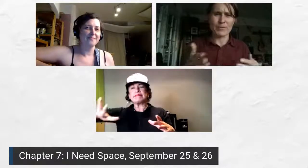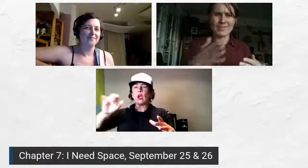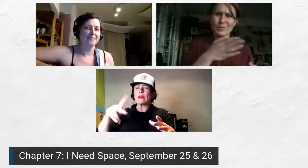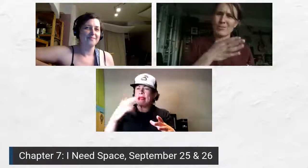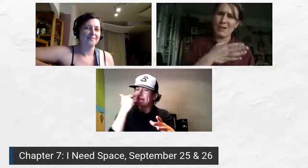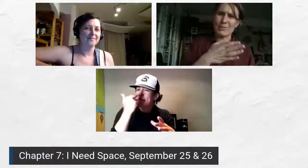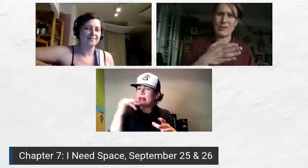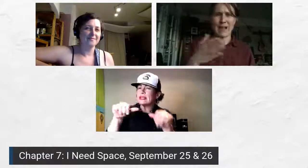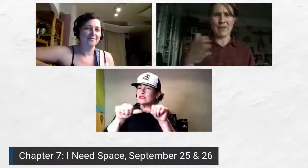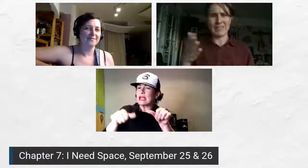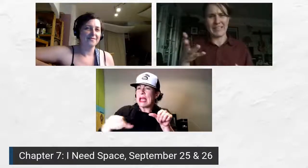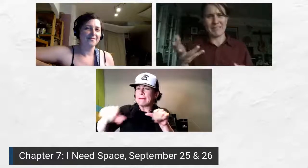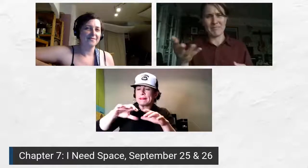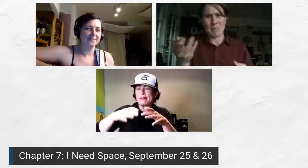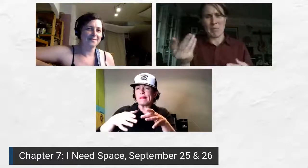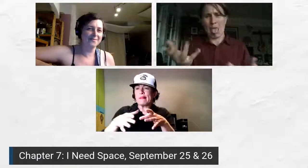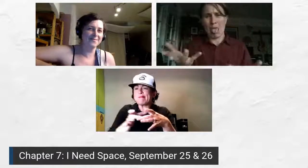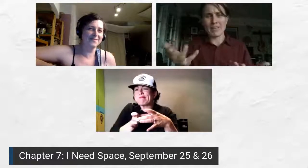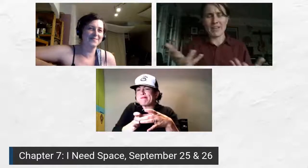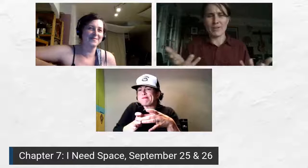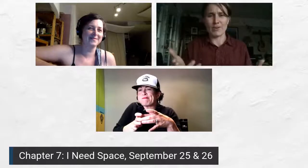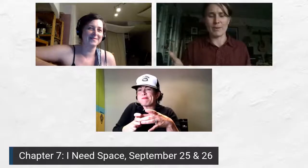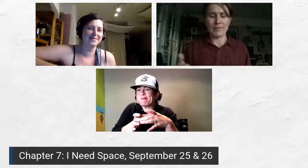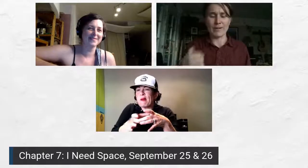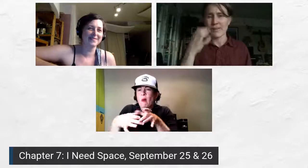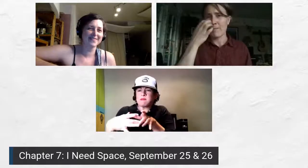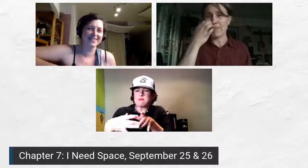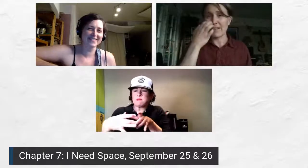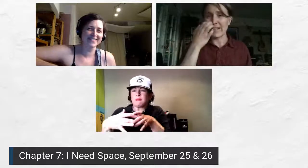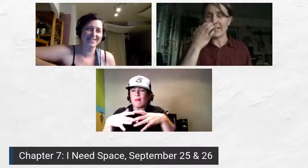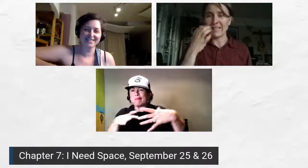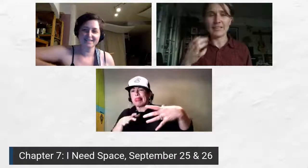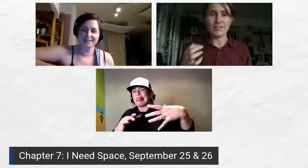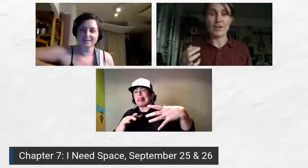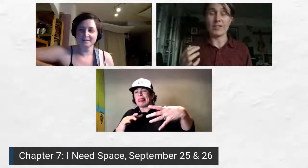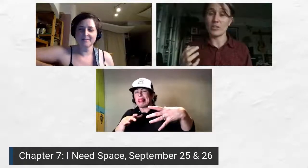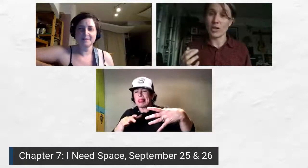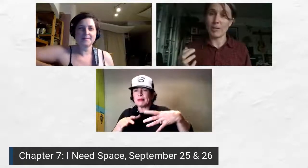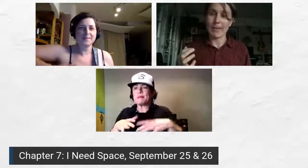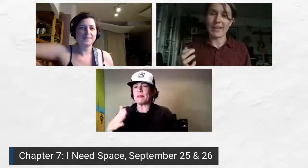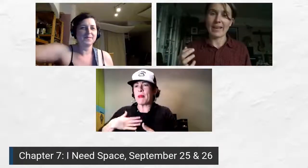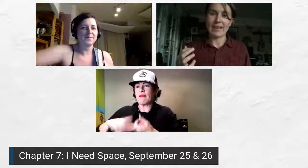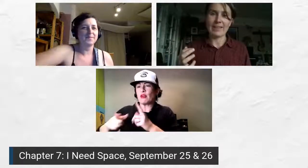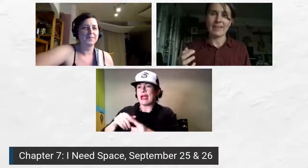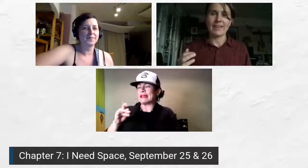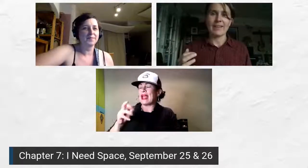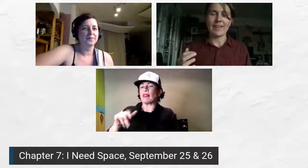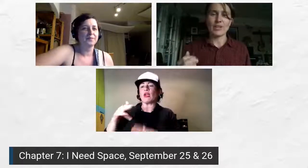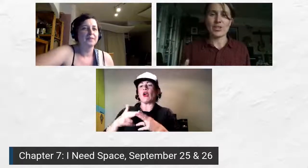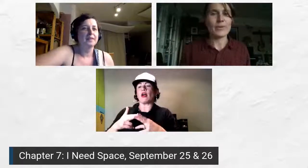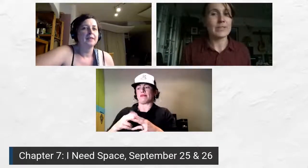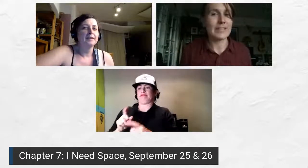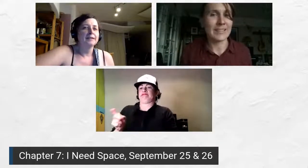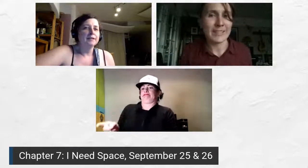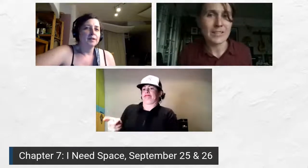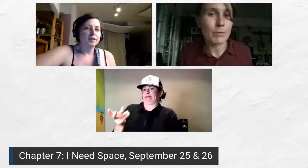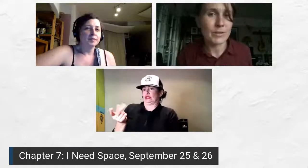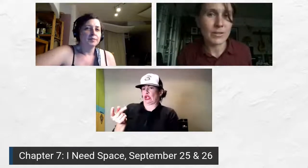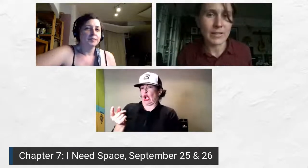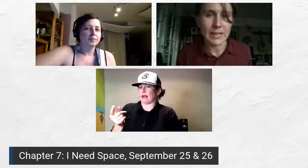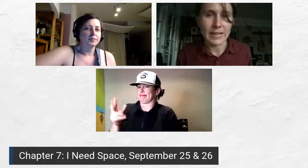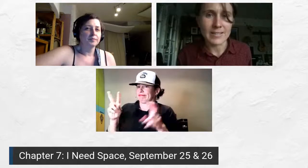shape where it's sort of brown on one half and on the other or whatever. My friend Kelly likes to call it the dog pancake. And then she always leans